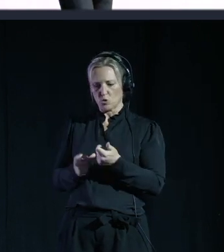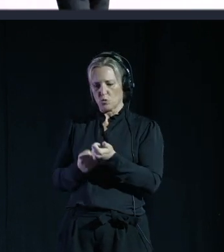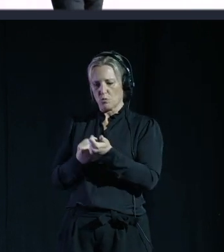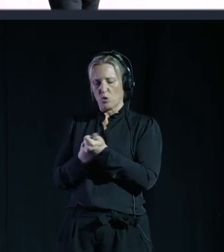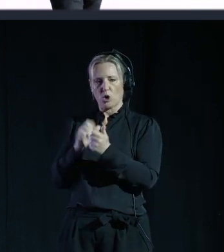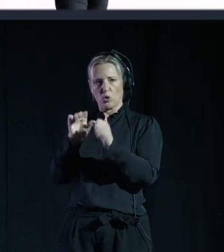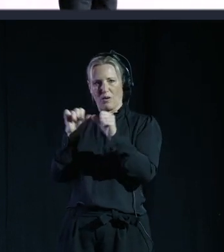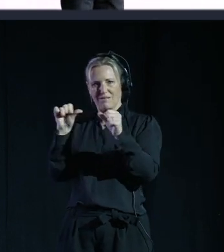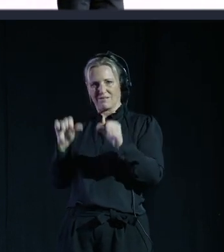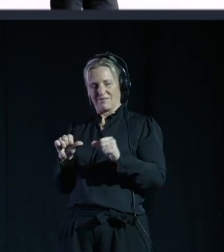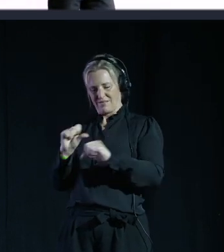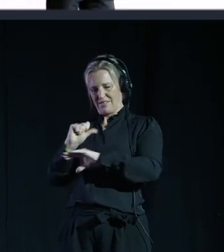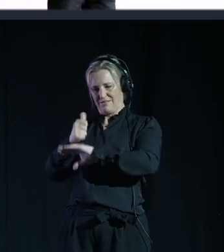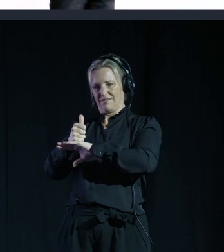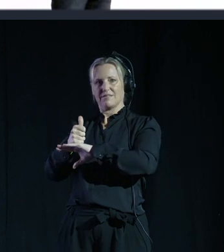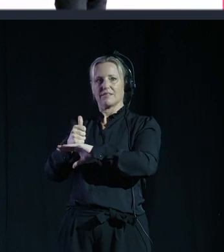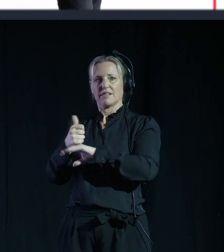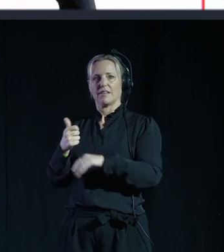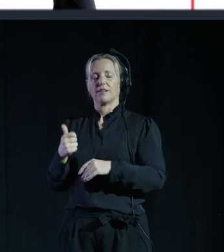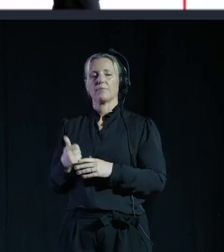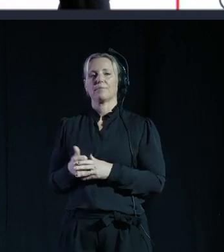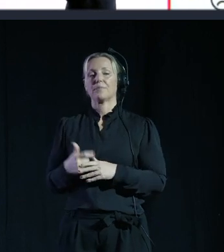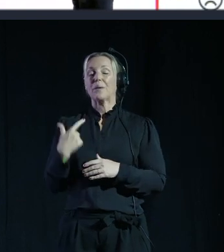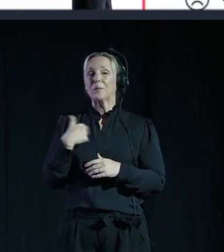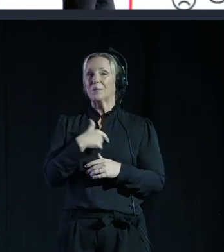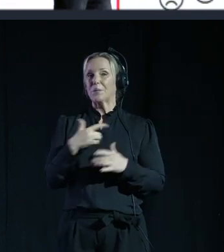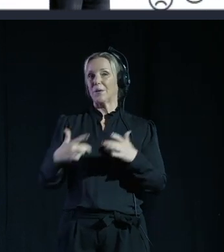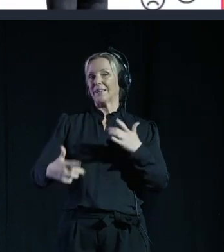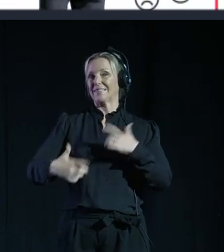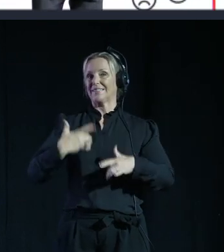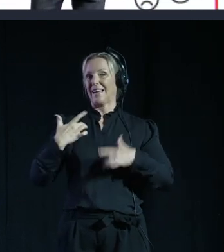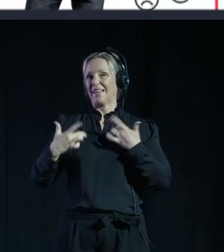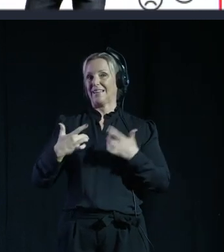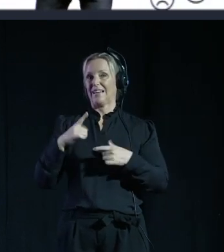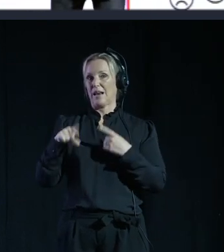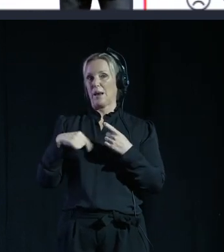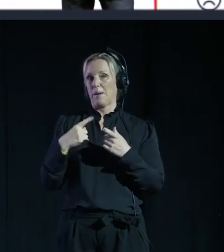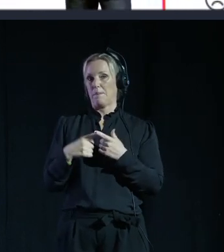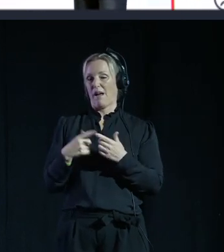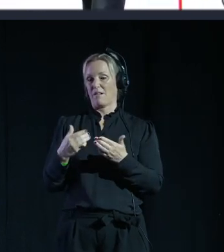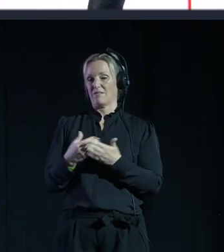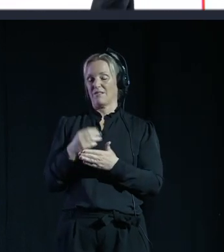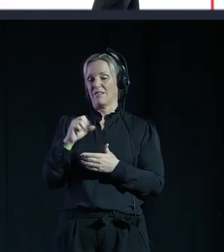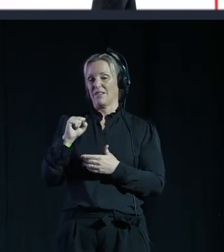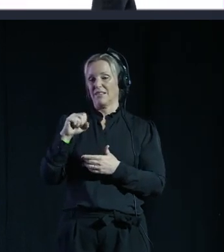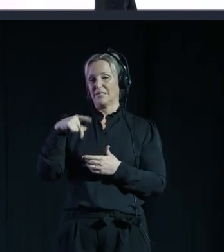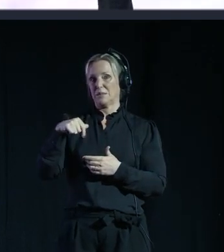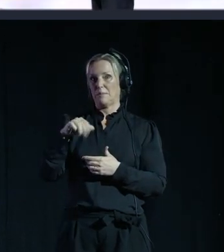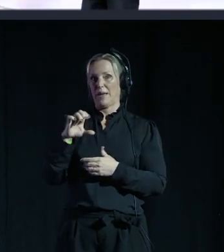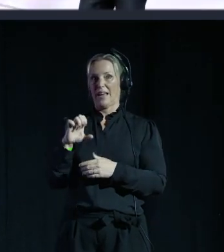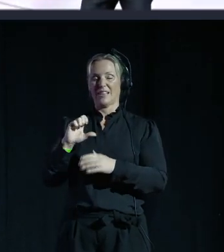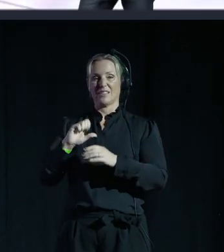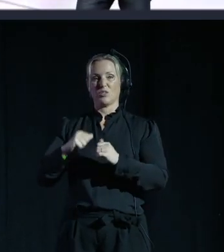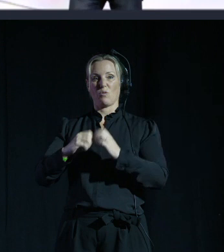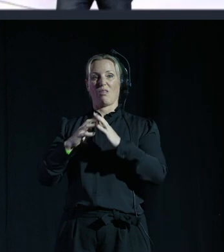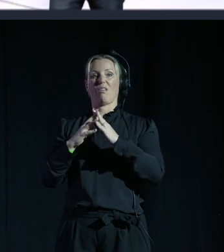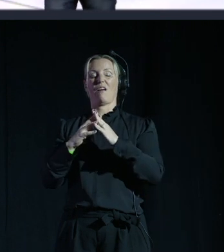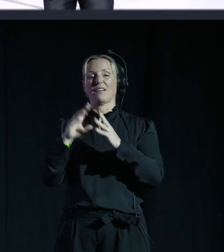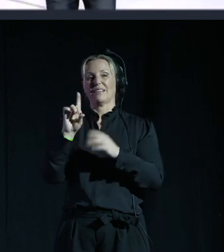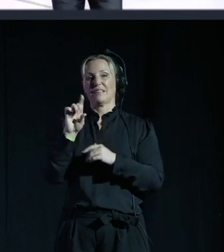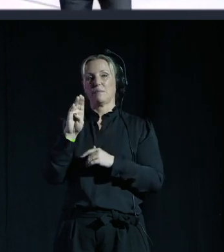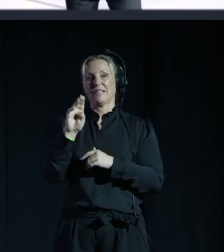So that's exactly why we're excited about this space and why we're also excited to launch the DBT Mesh